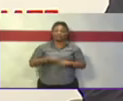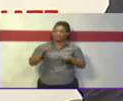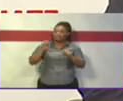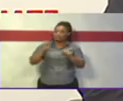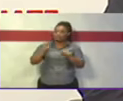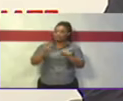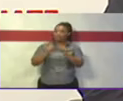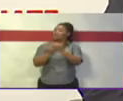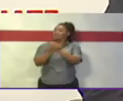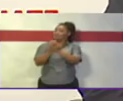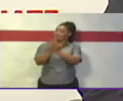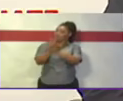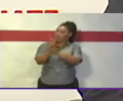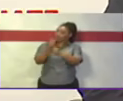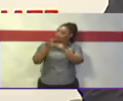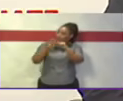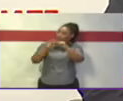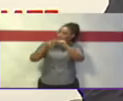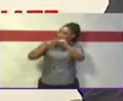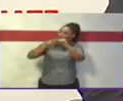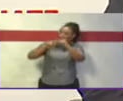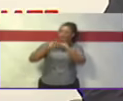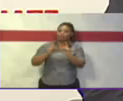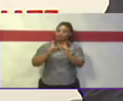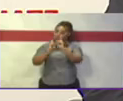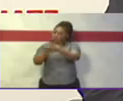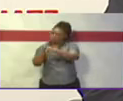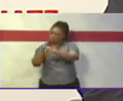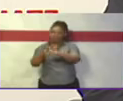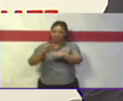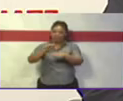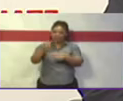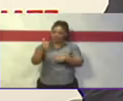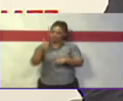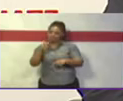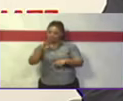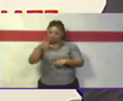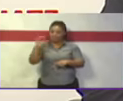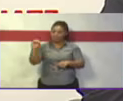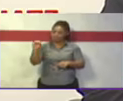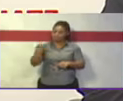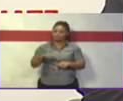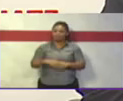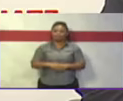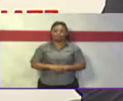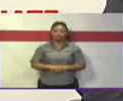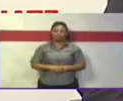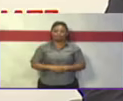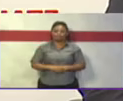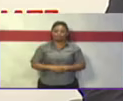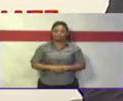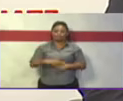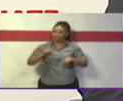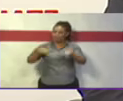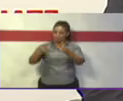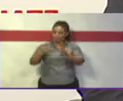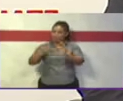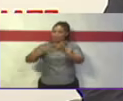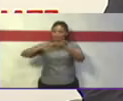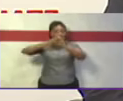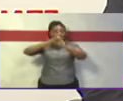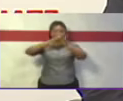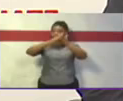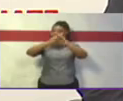go into any area, organization, we go to the community centers and so on,